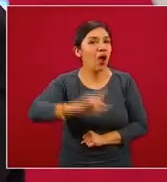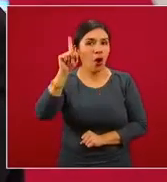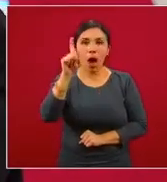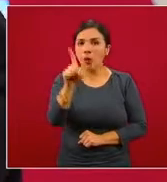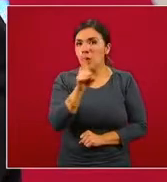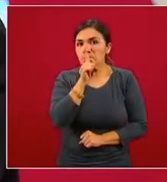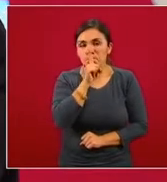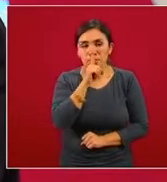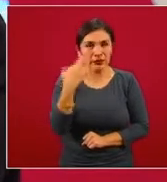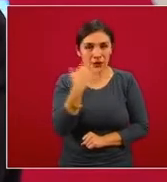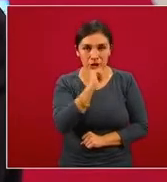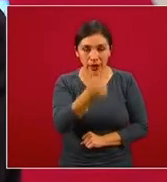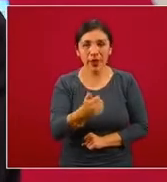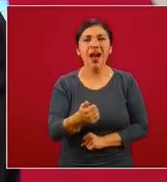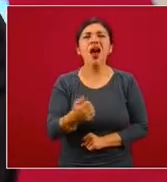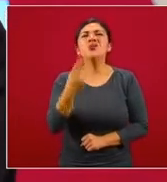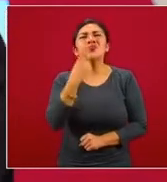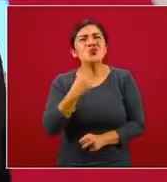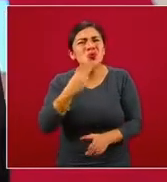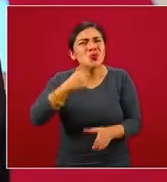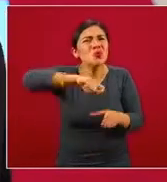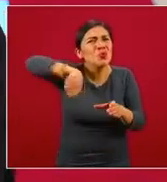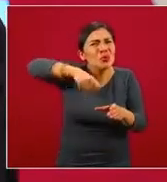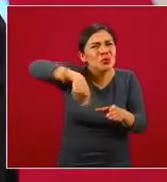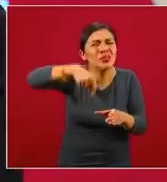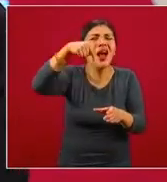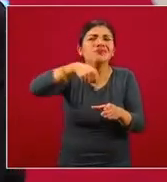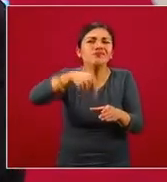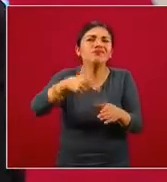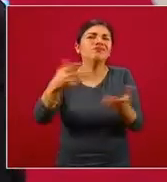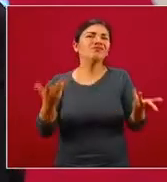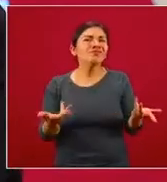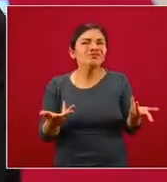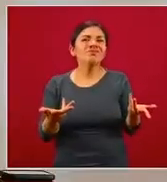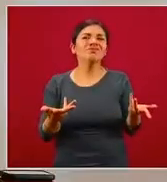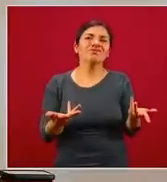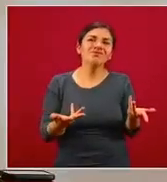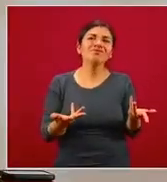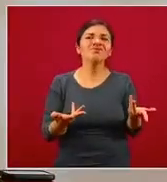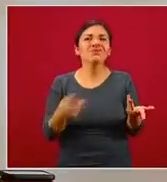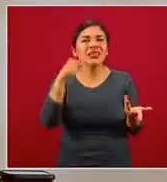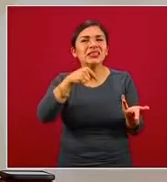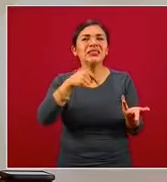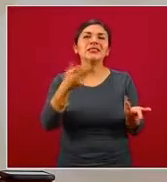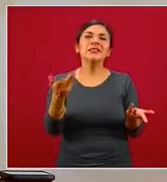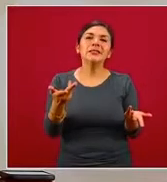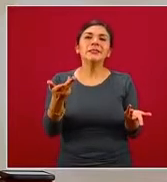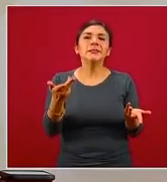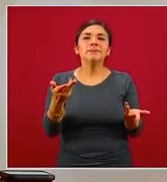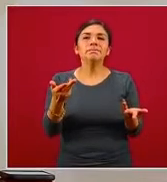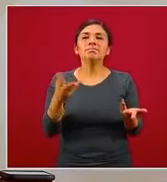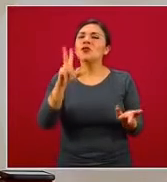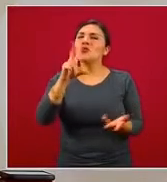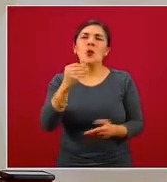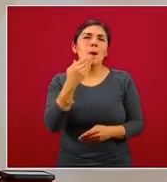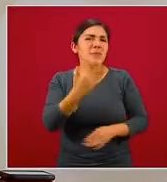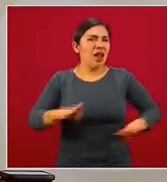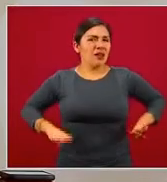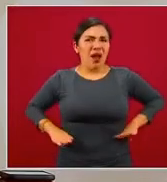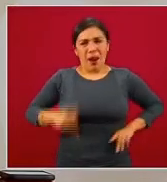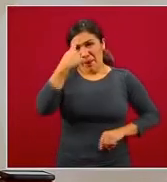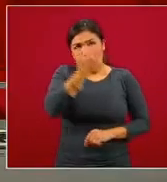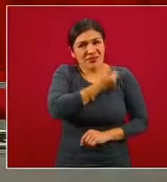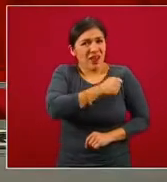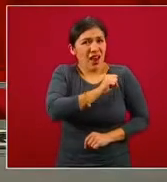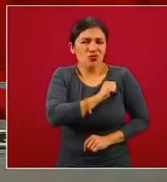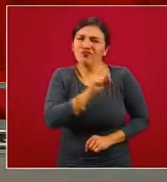simple. Las bebidas azucaradas son, en cierta manera, inadecuadas para la salud. So